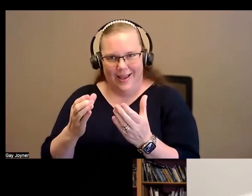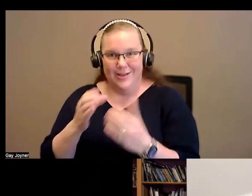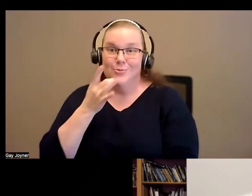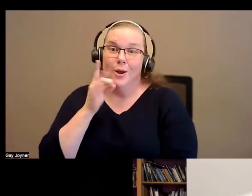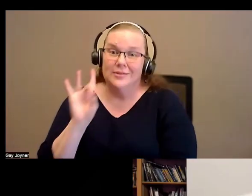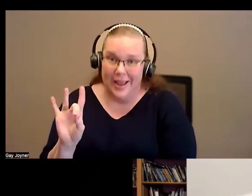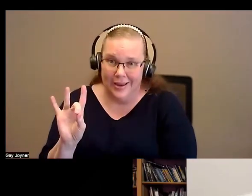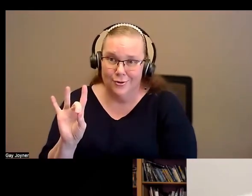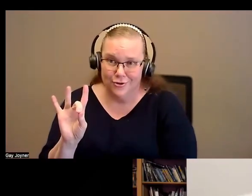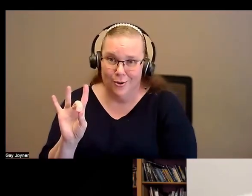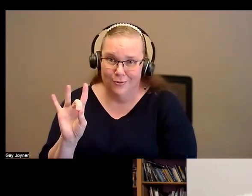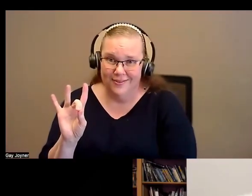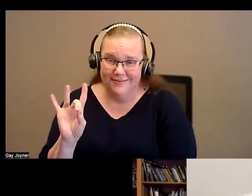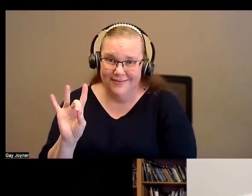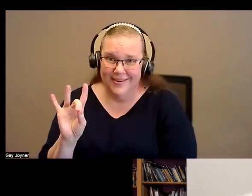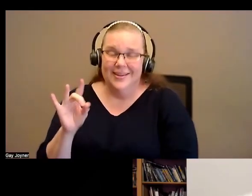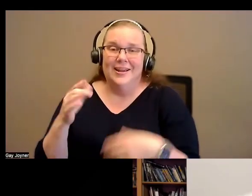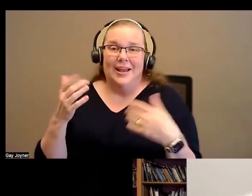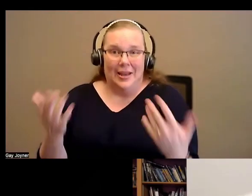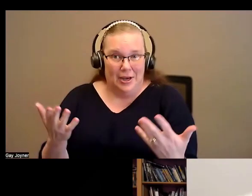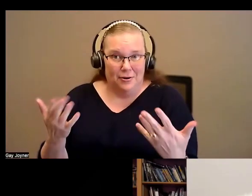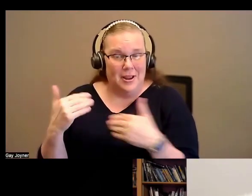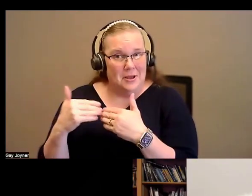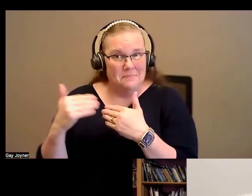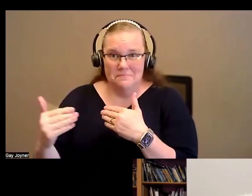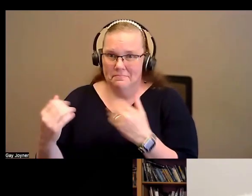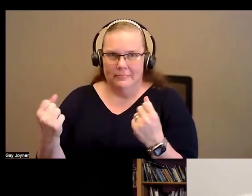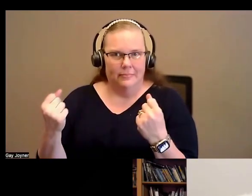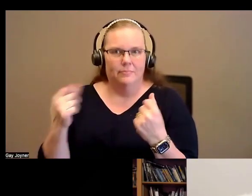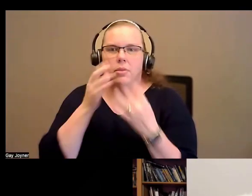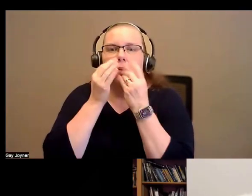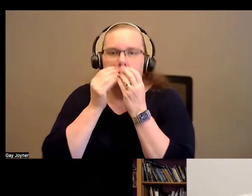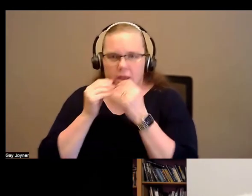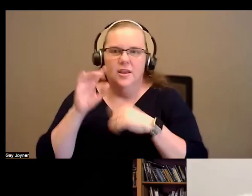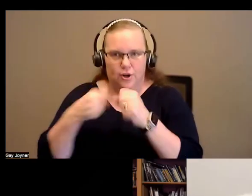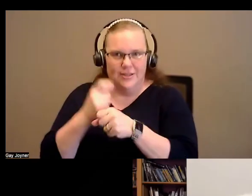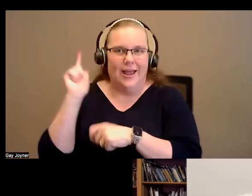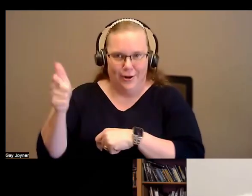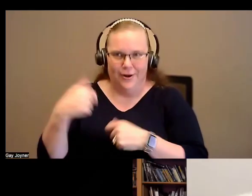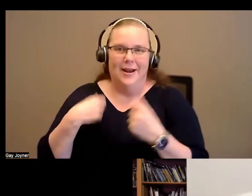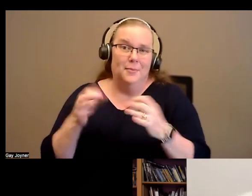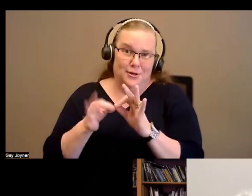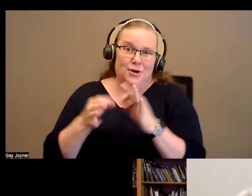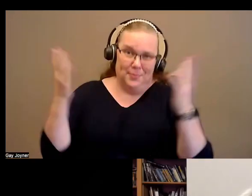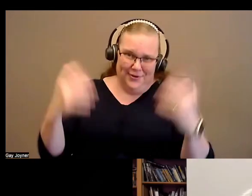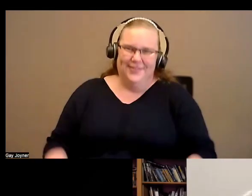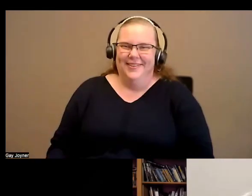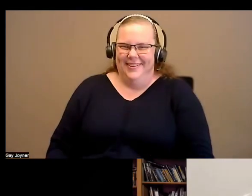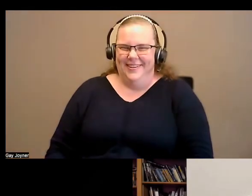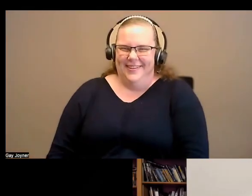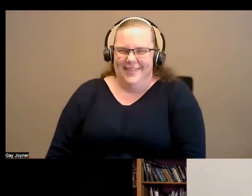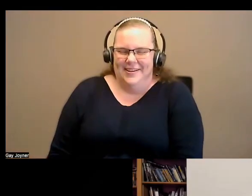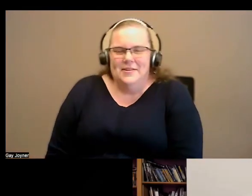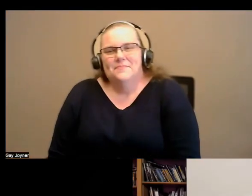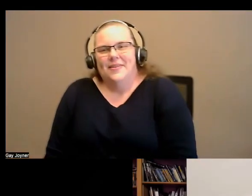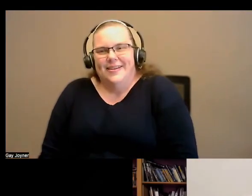that class when I was 8 years old. Huh. Wow. And here I am, years later, and I'm an interpreter.